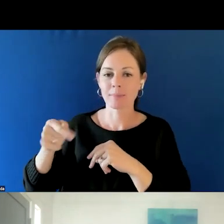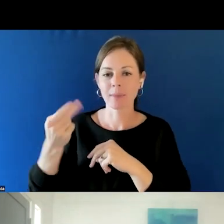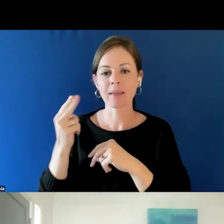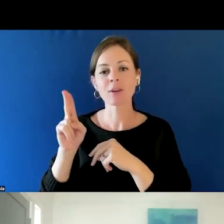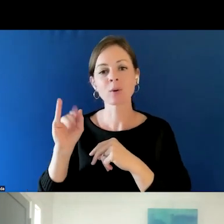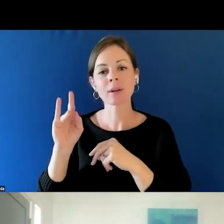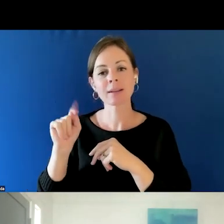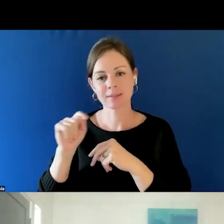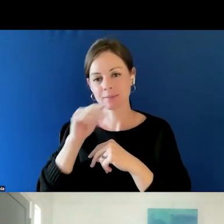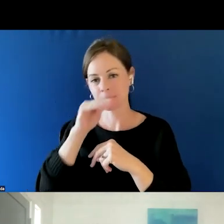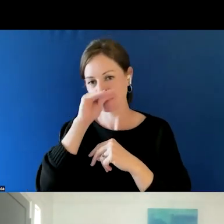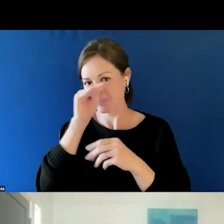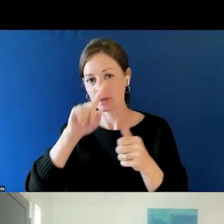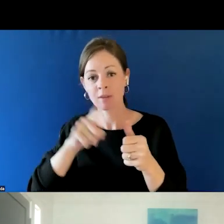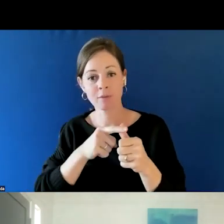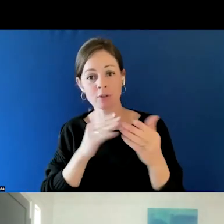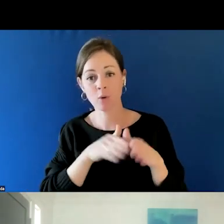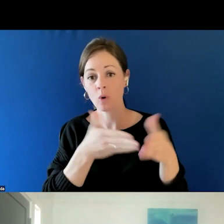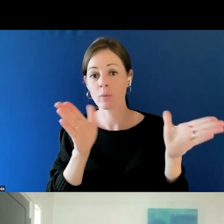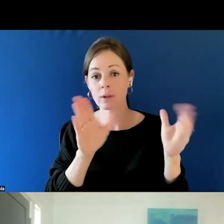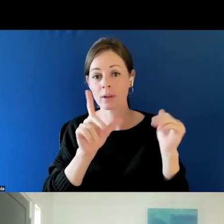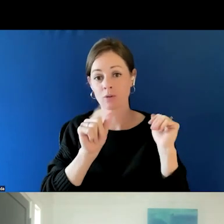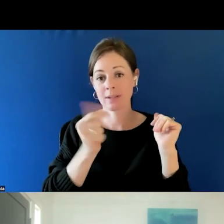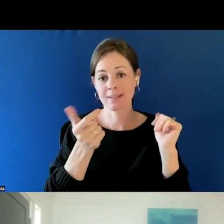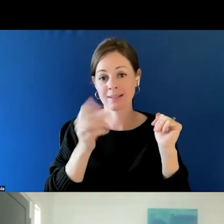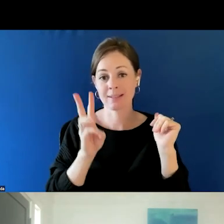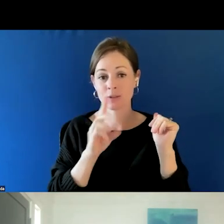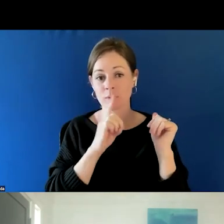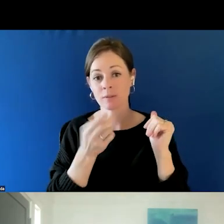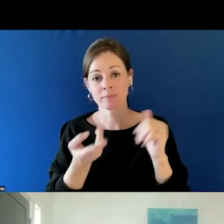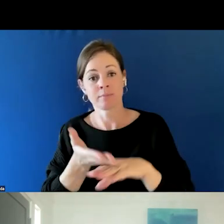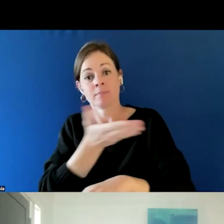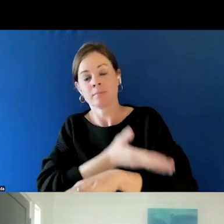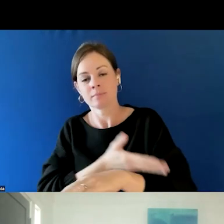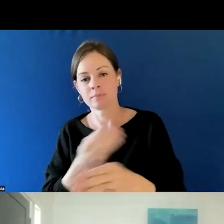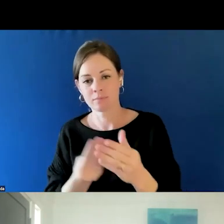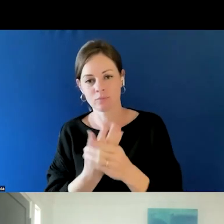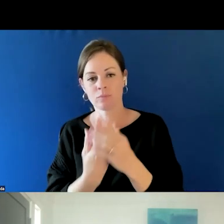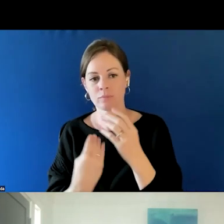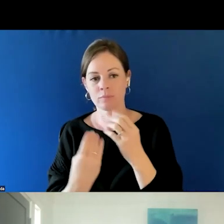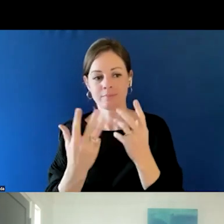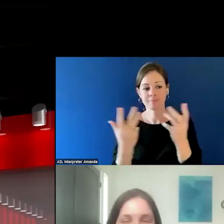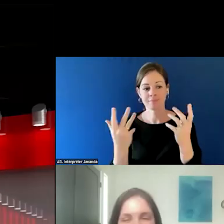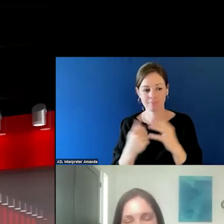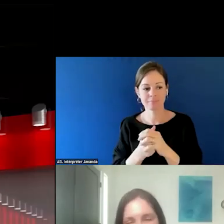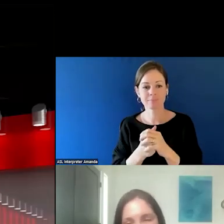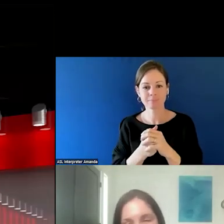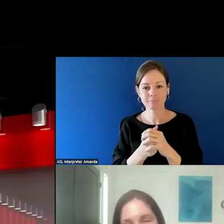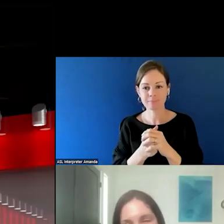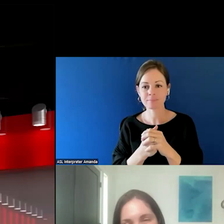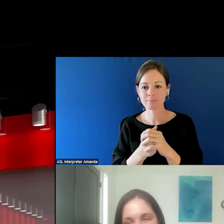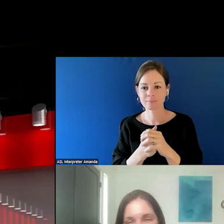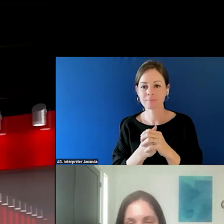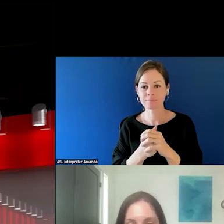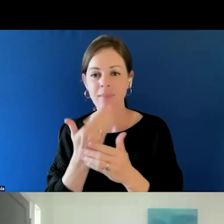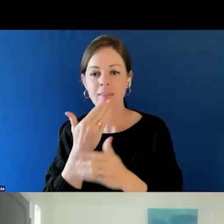units, when the first one was only in 2016. Thank you so much for hopping on with me. I'll pass it back to you, Lindsay. Wonderful. Thank you.